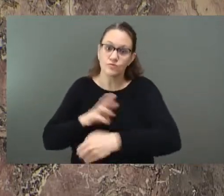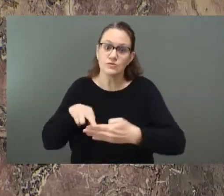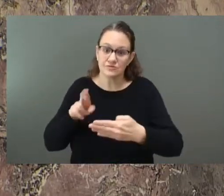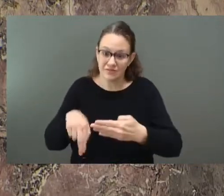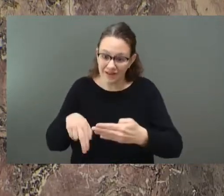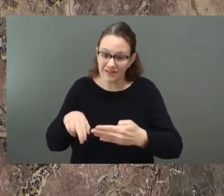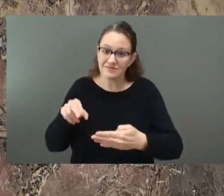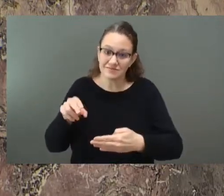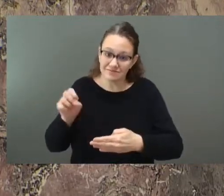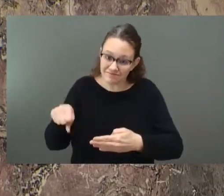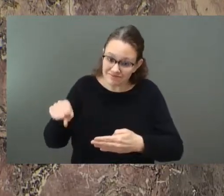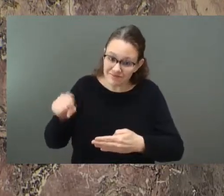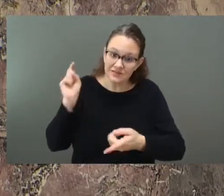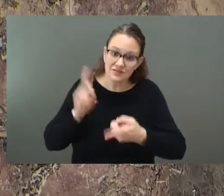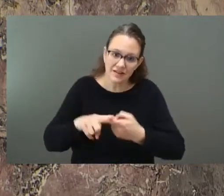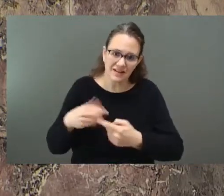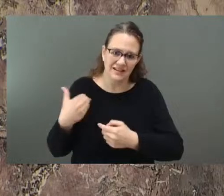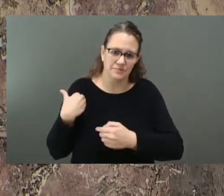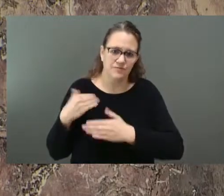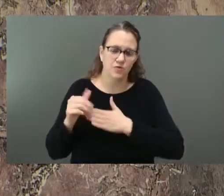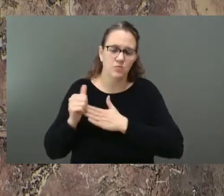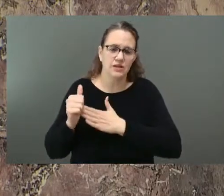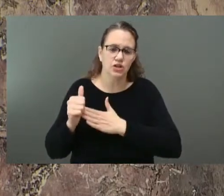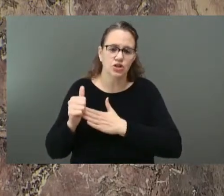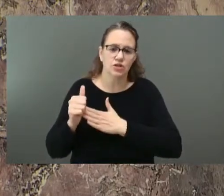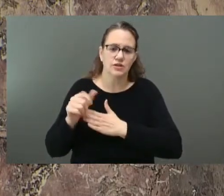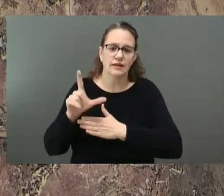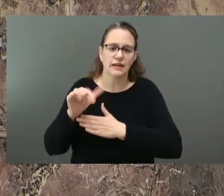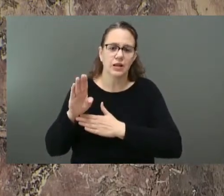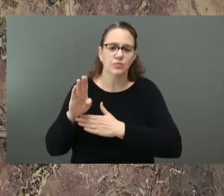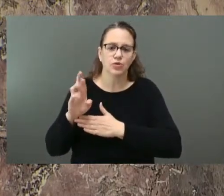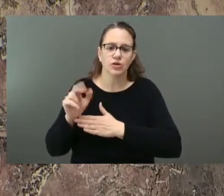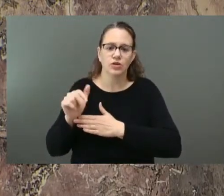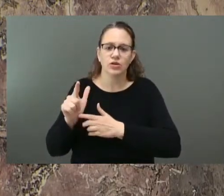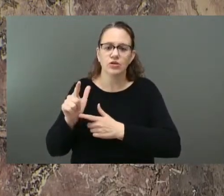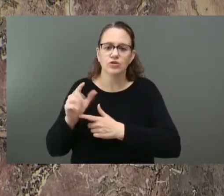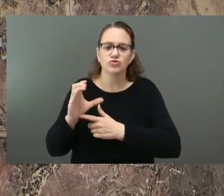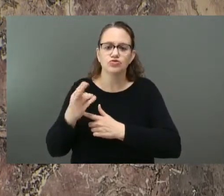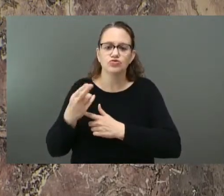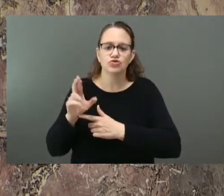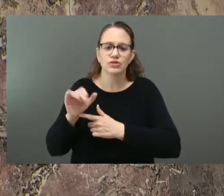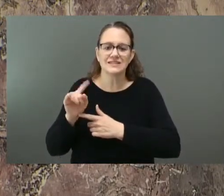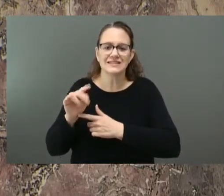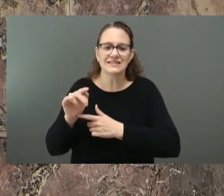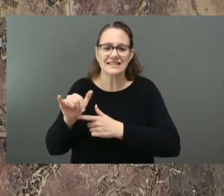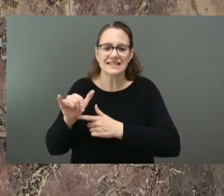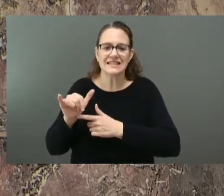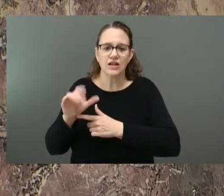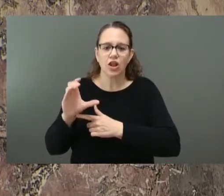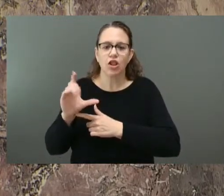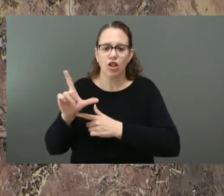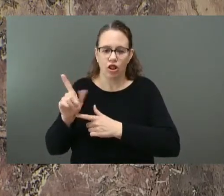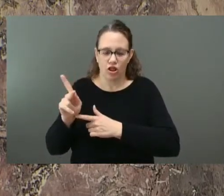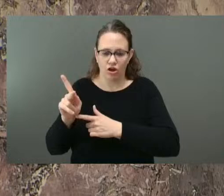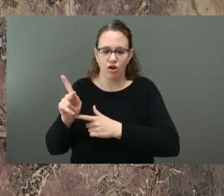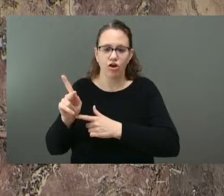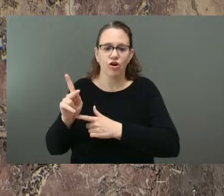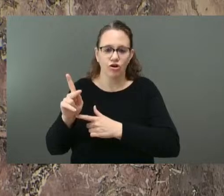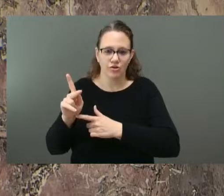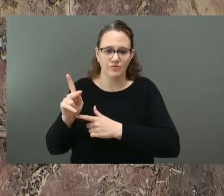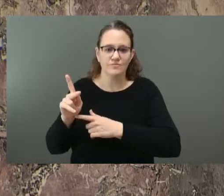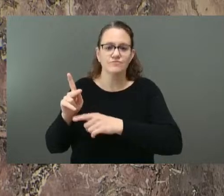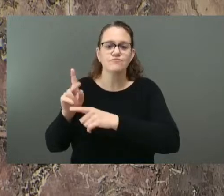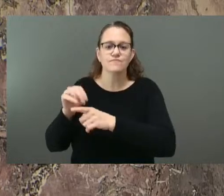her back on climate action, along with the entire BC Liberal caucus. In 2018, we brought in a solid